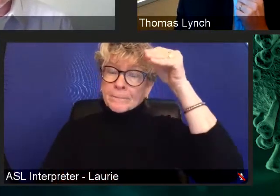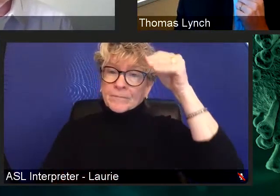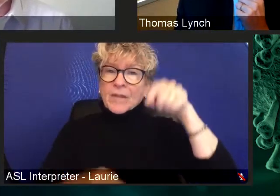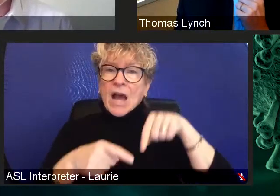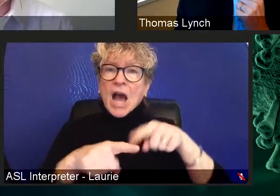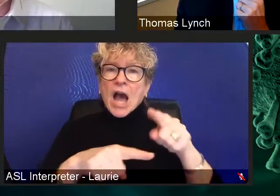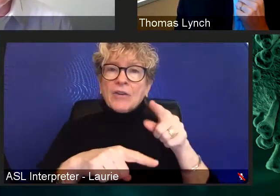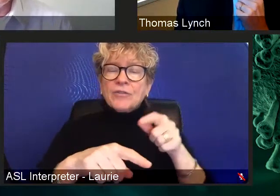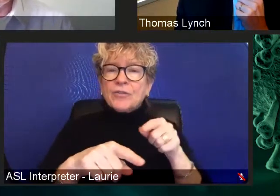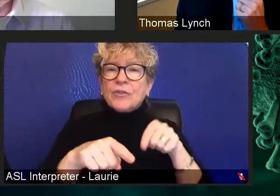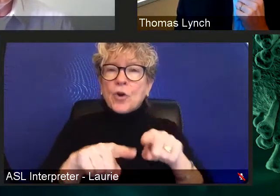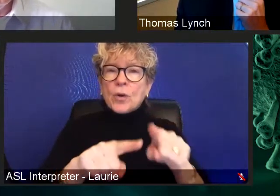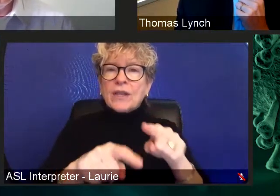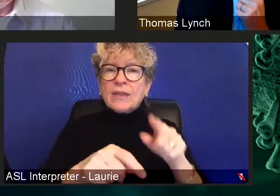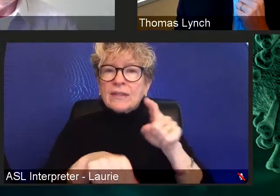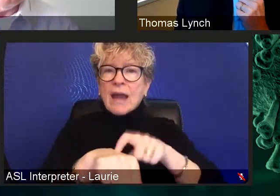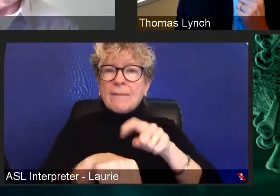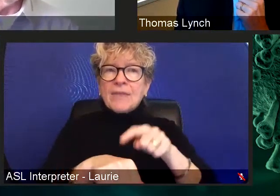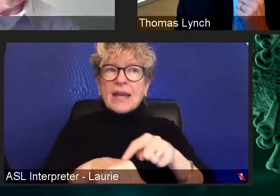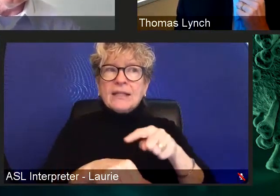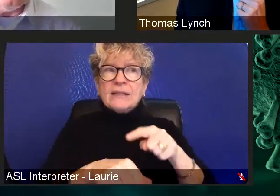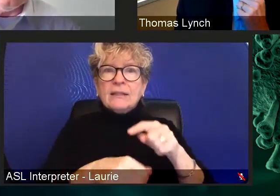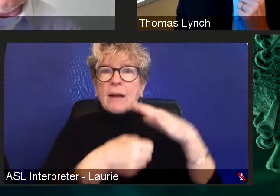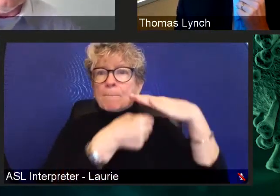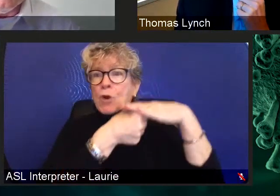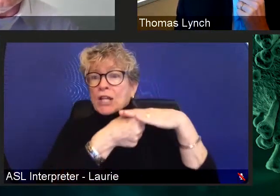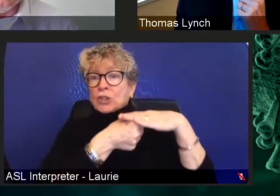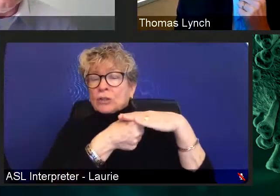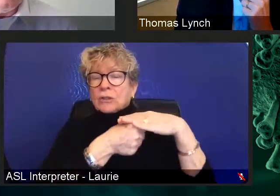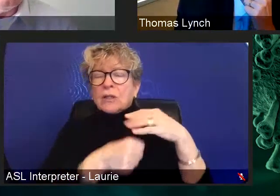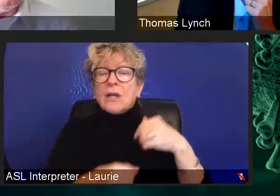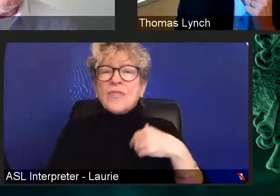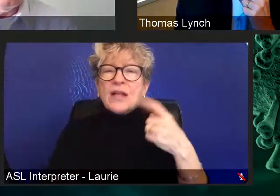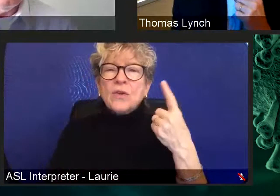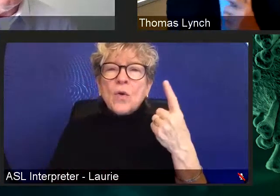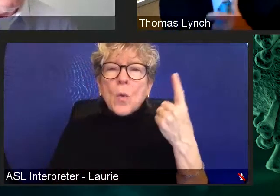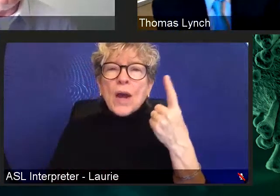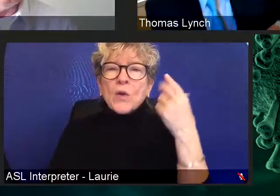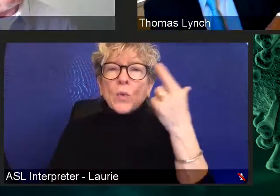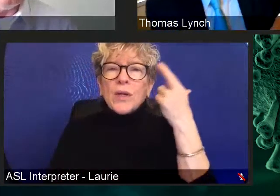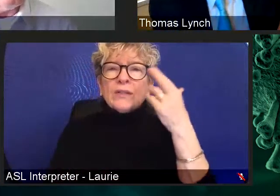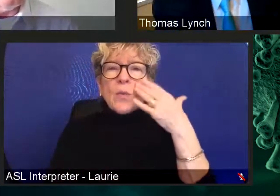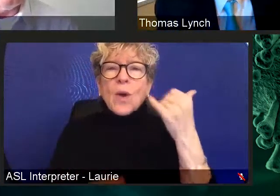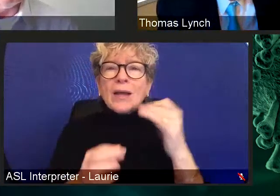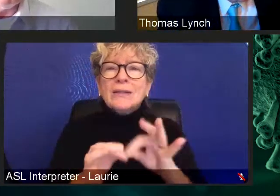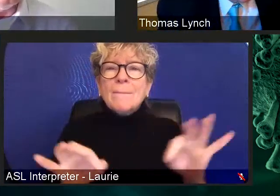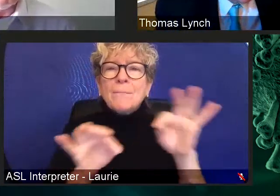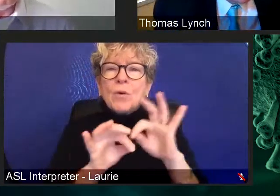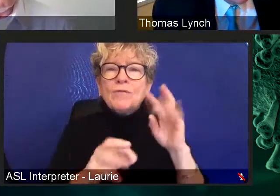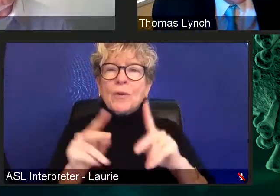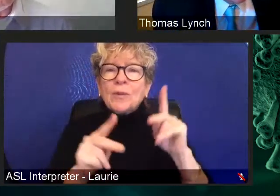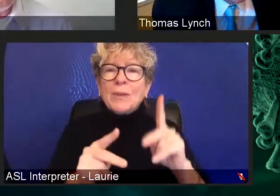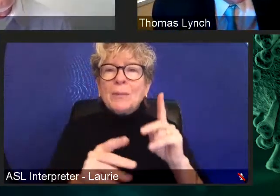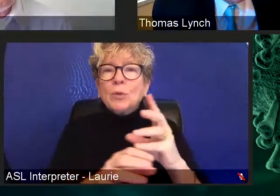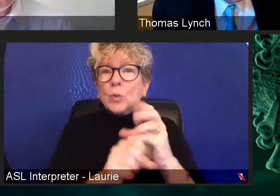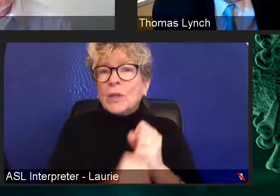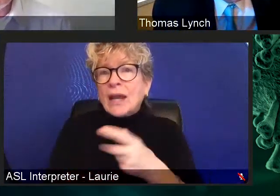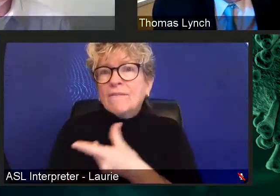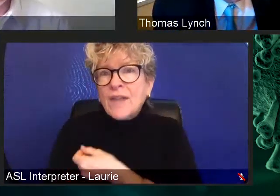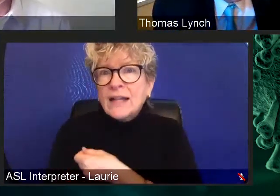more of in the future, which is one of the main reasons why it's so important for people to get these vaccines as soon as they